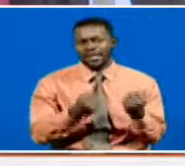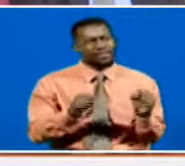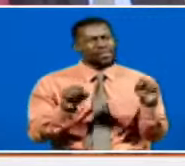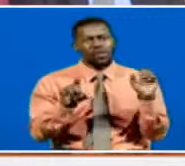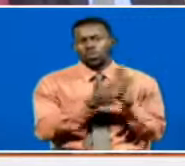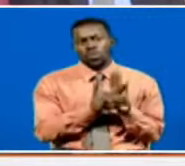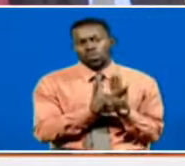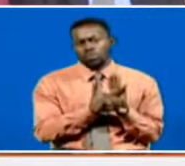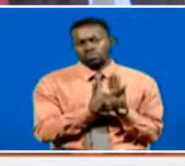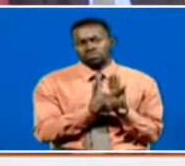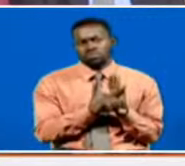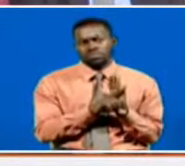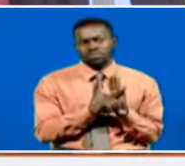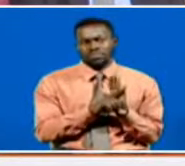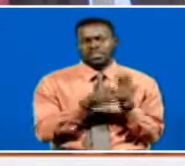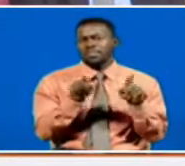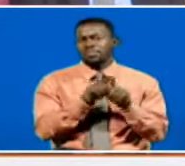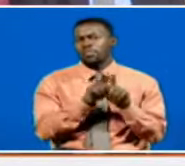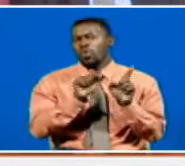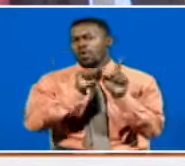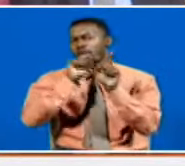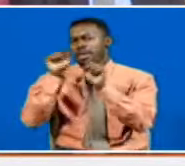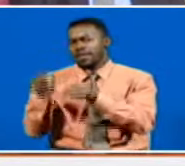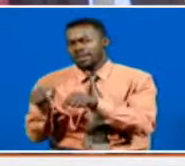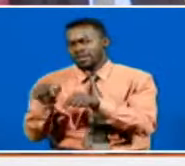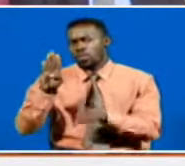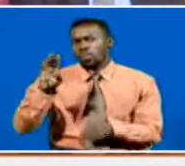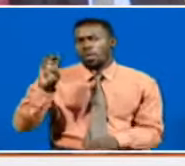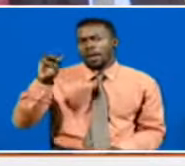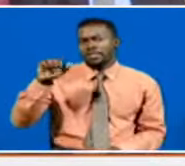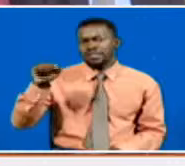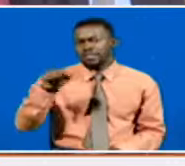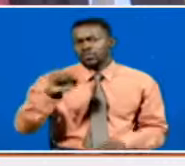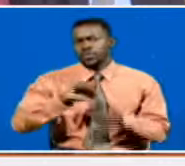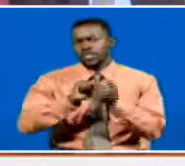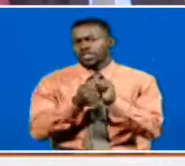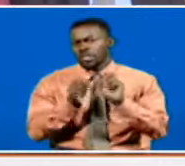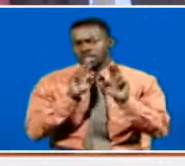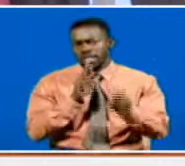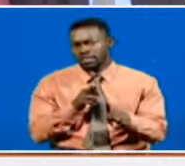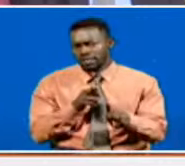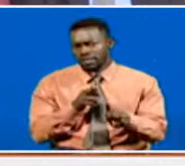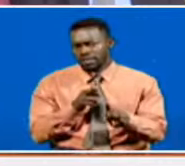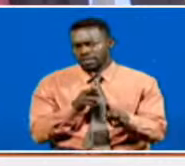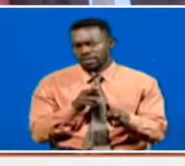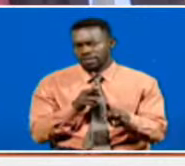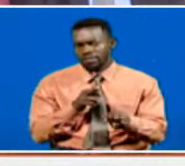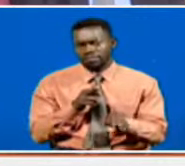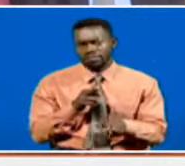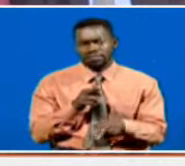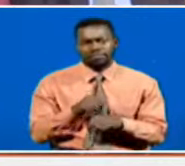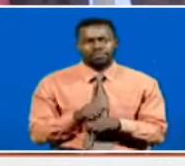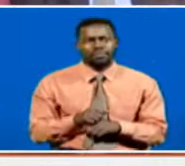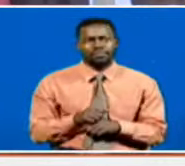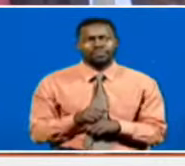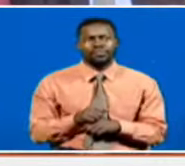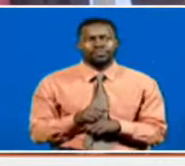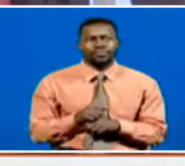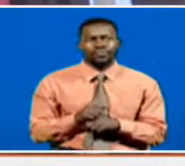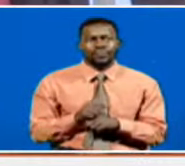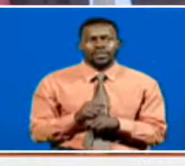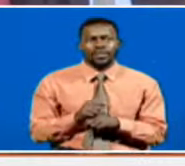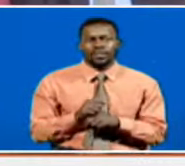about going to Bomas of Kenya to force Mr. Chebukati to alter